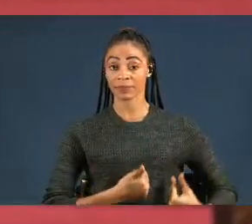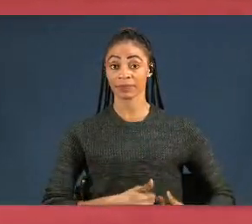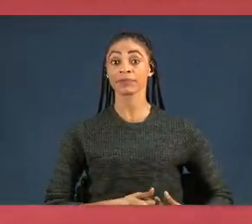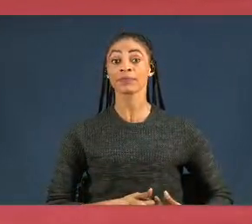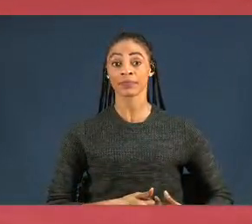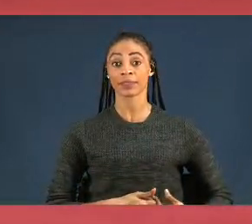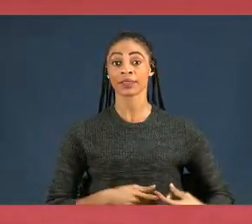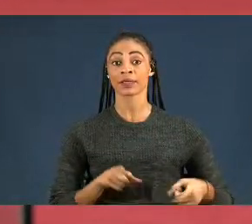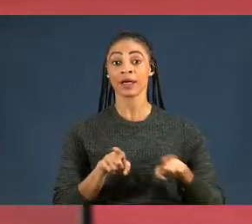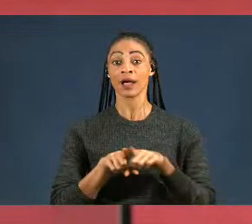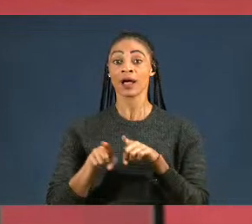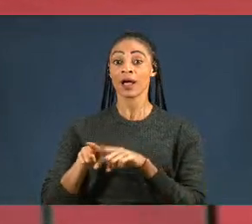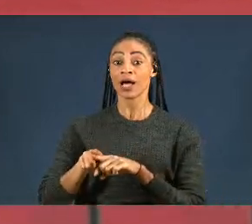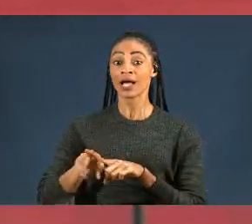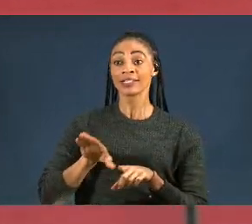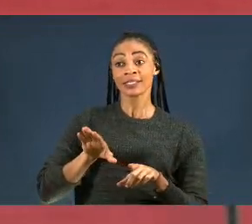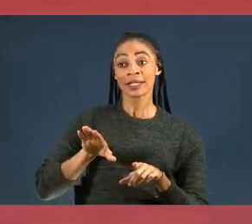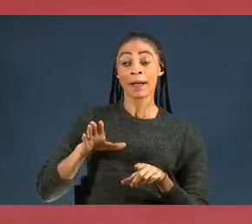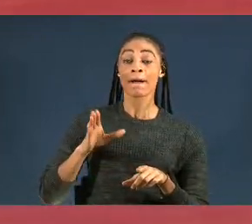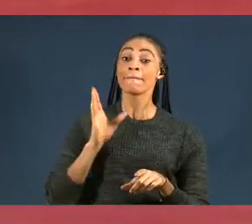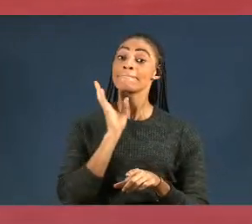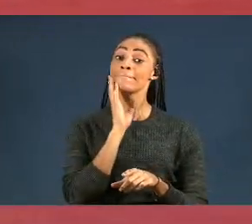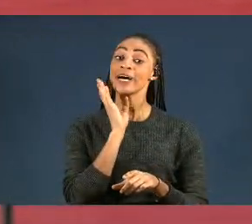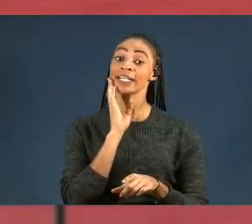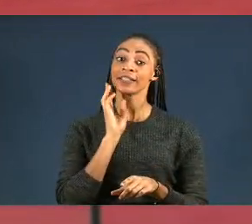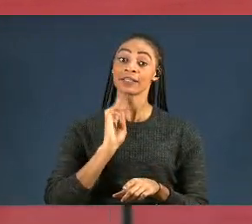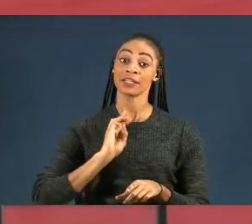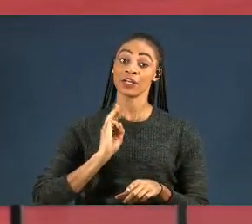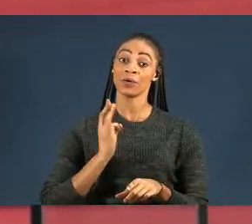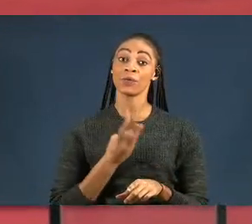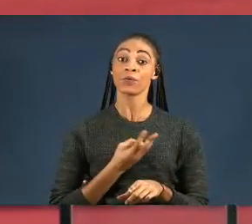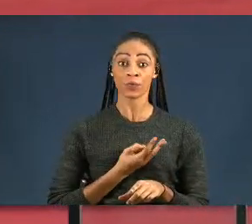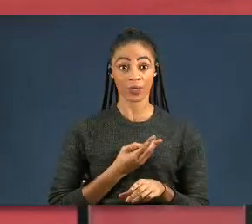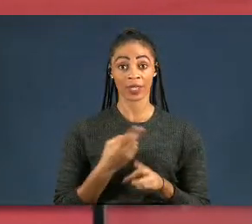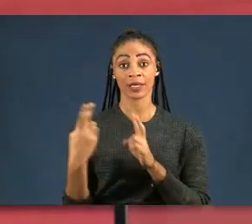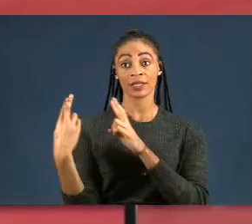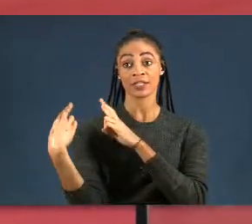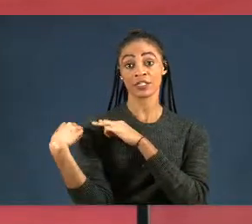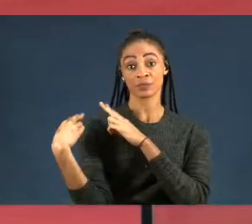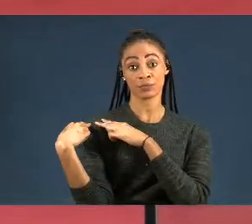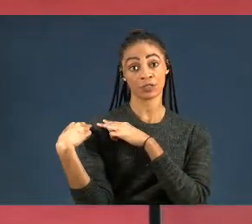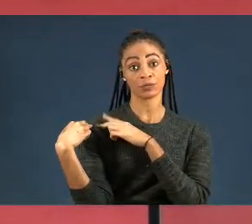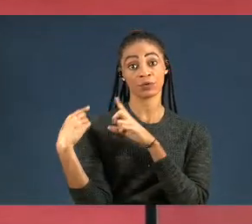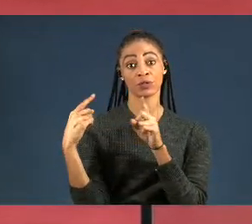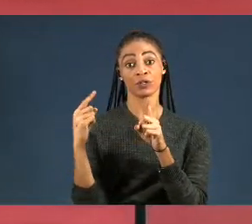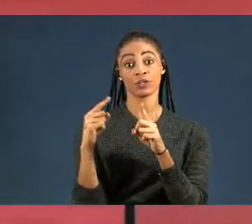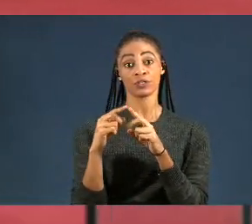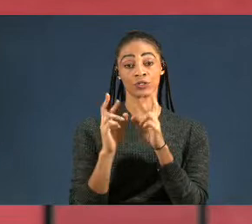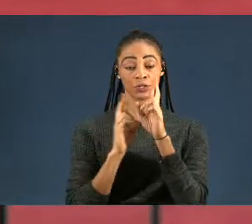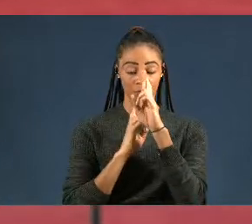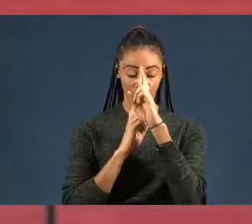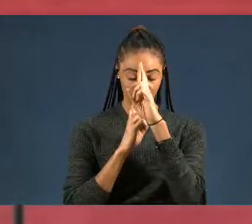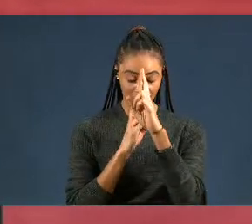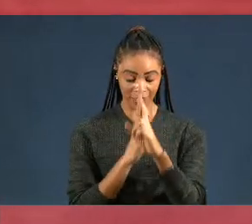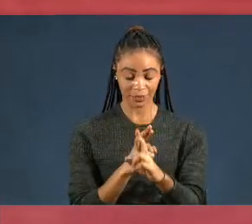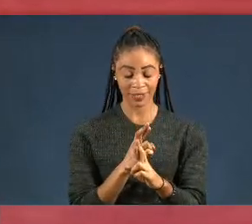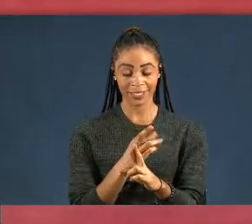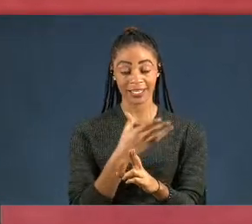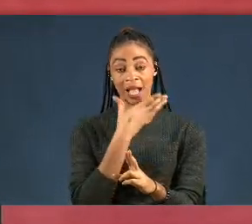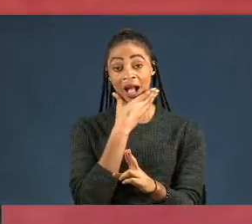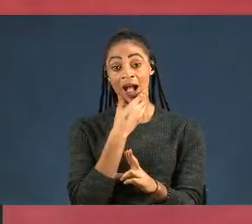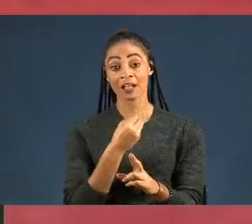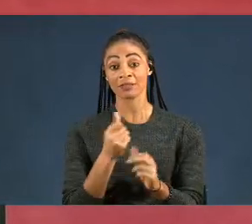As mothers, we have a responsibility. Part of respecting our husbands is pushing the children to